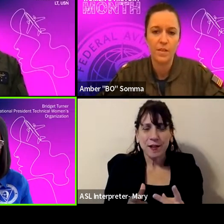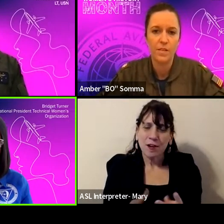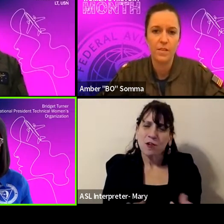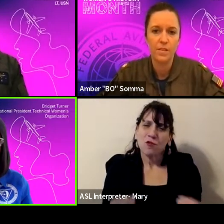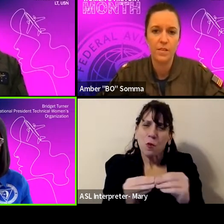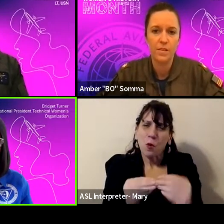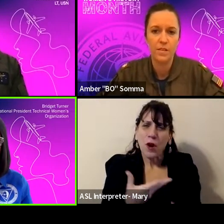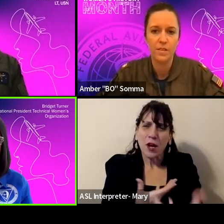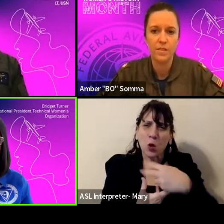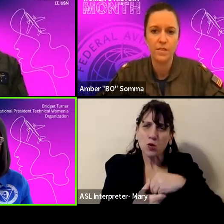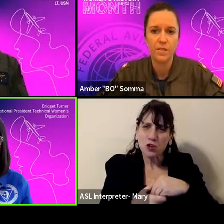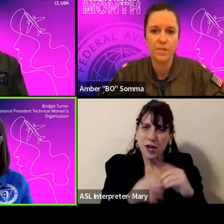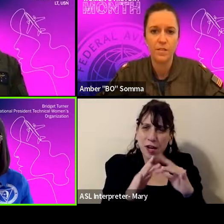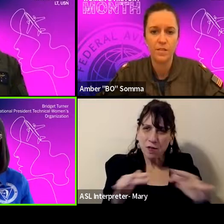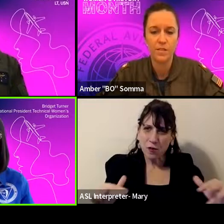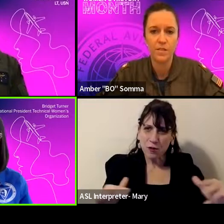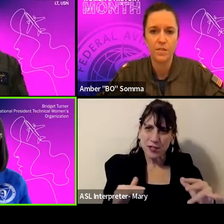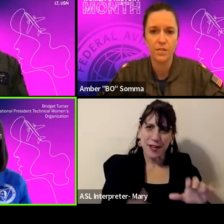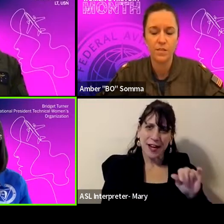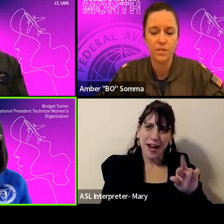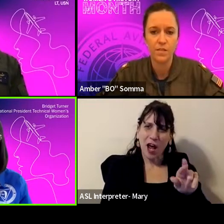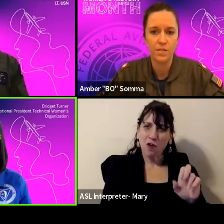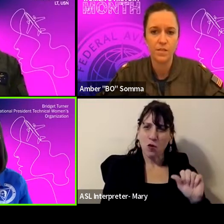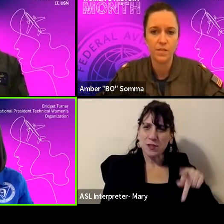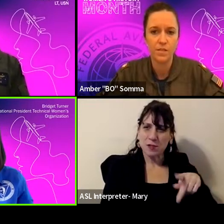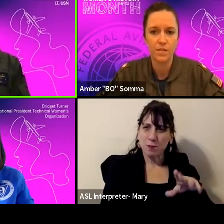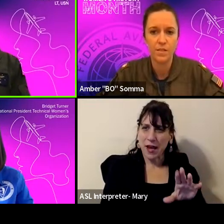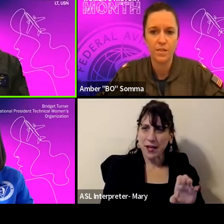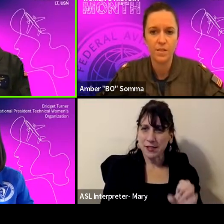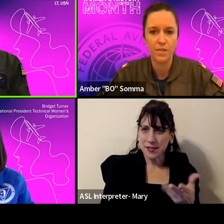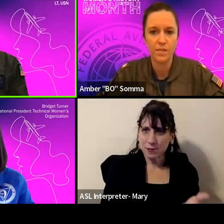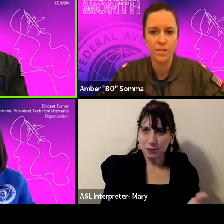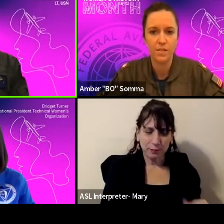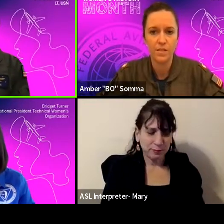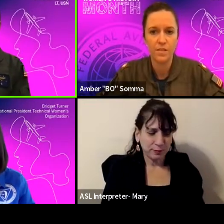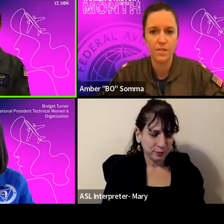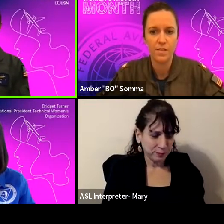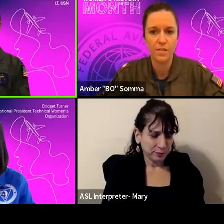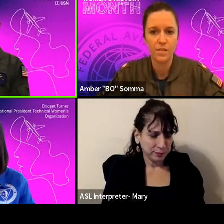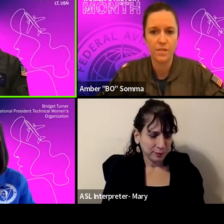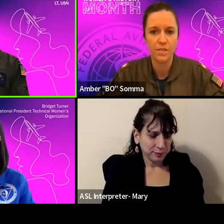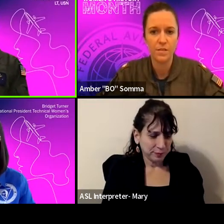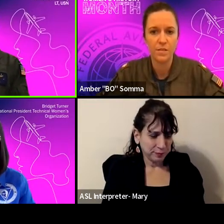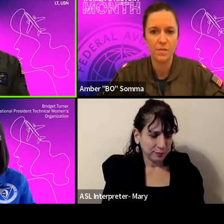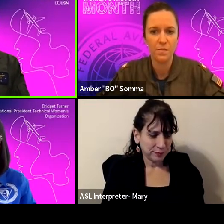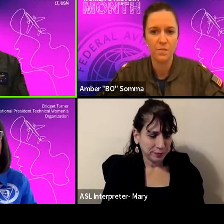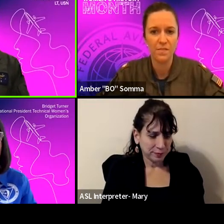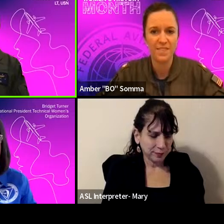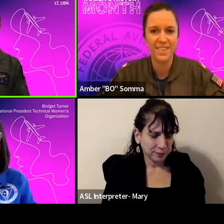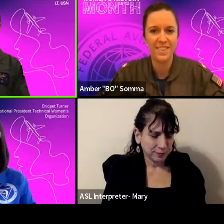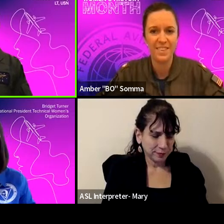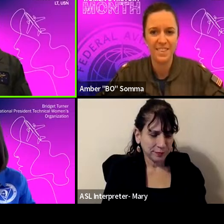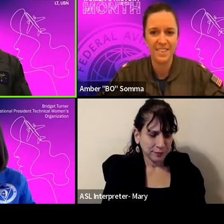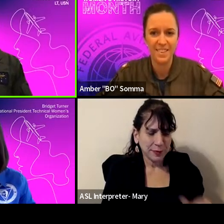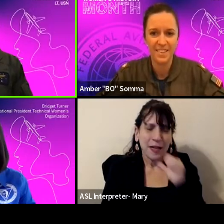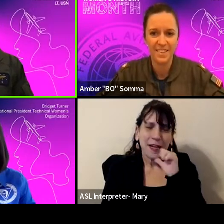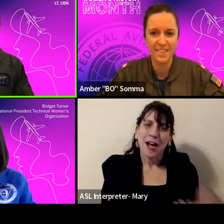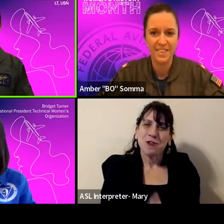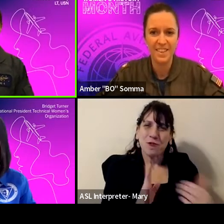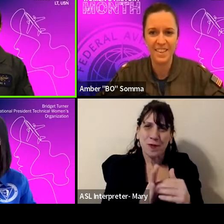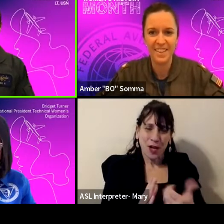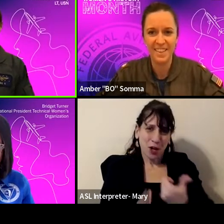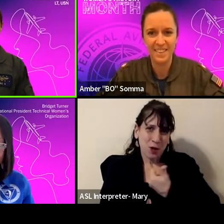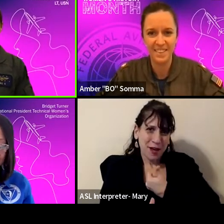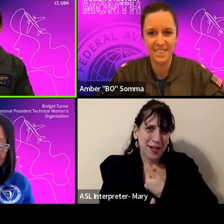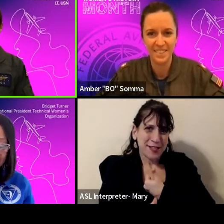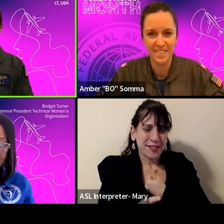inclusion and diversity in aerospace? Well, not to repeat myself, but I love gear and I